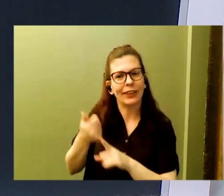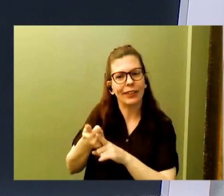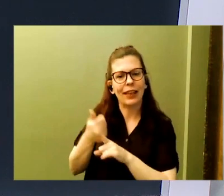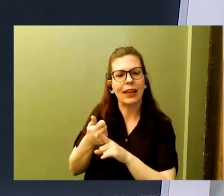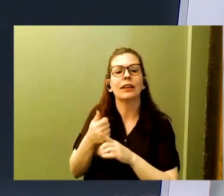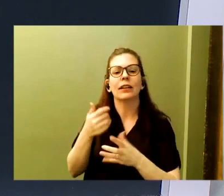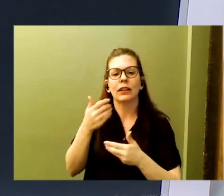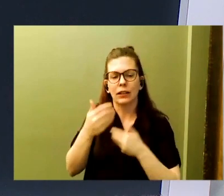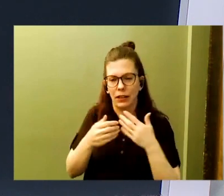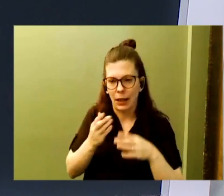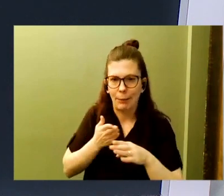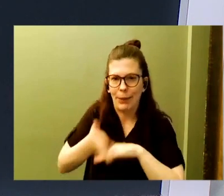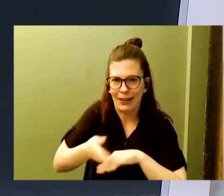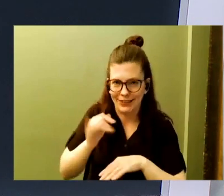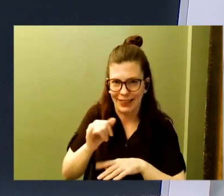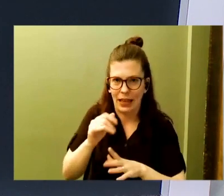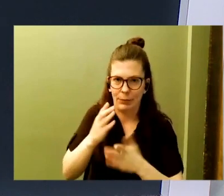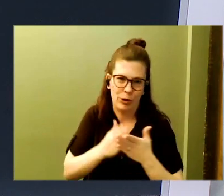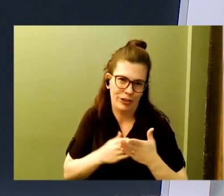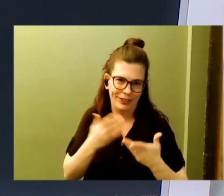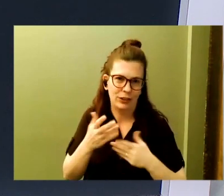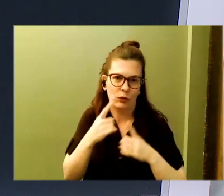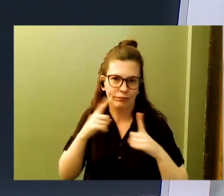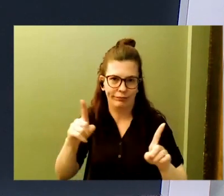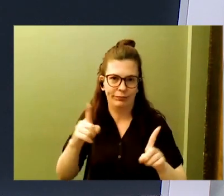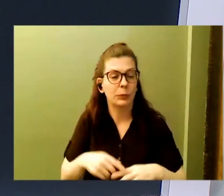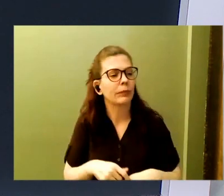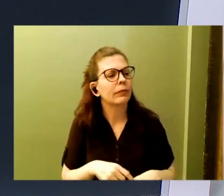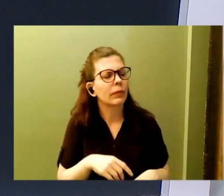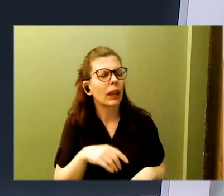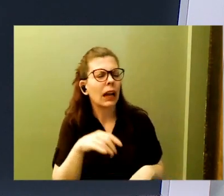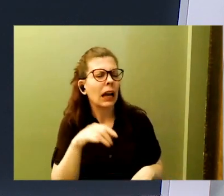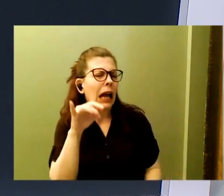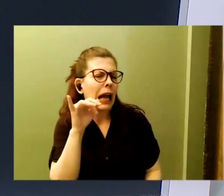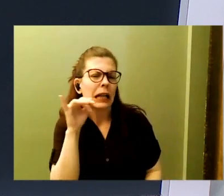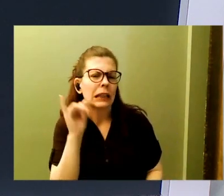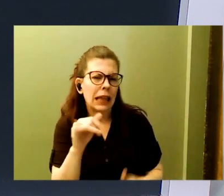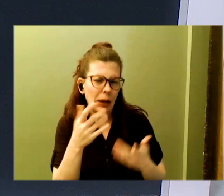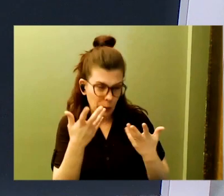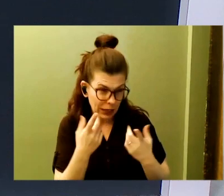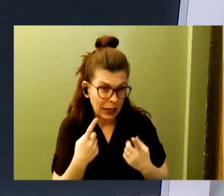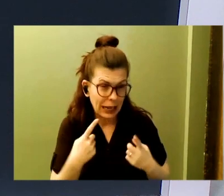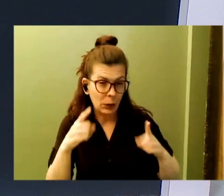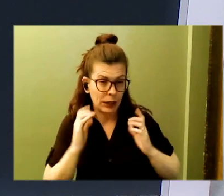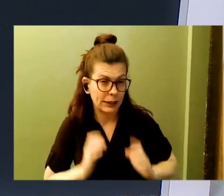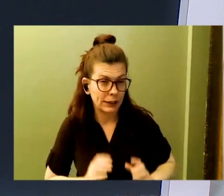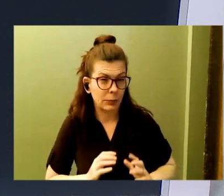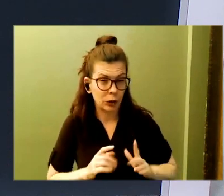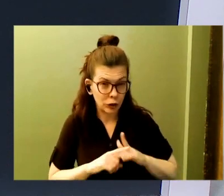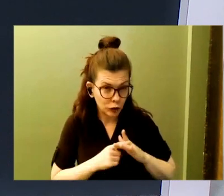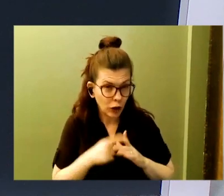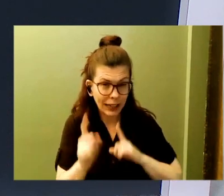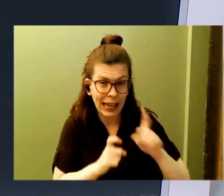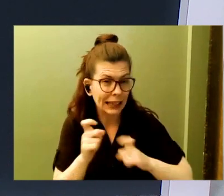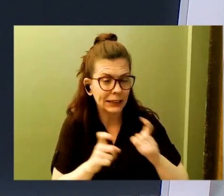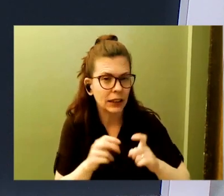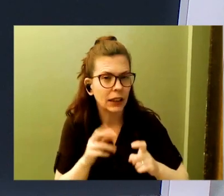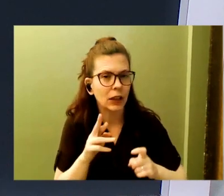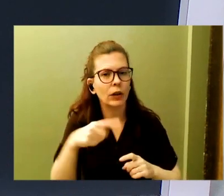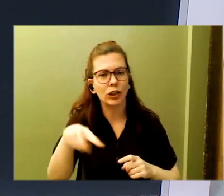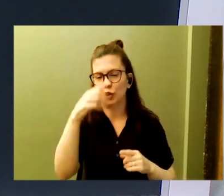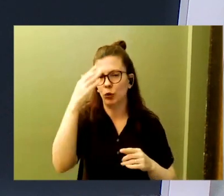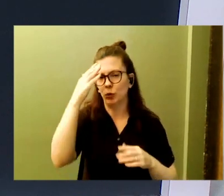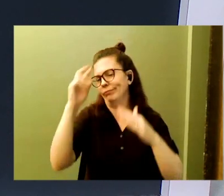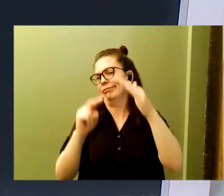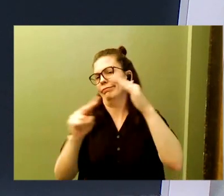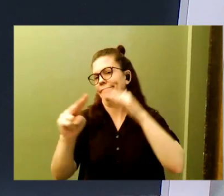goalpost. So was this something that as soon as it was announced, customers started asking for, or is it something that you just knew that we would want to support